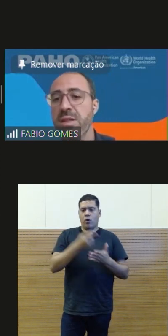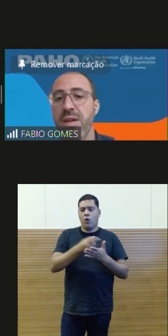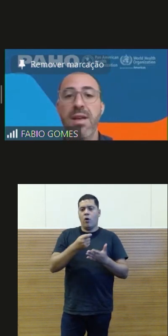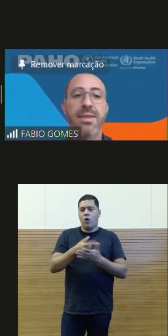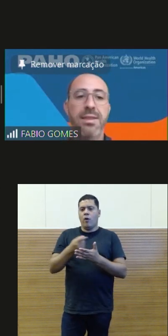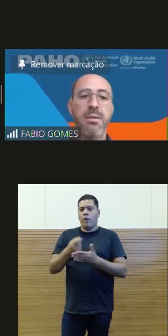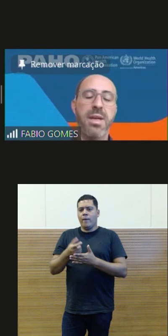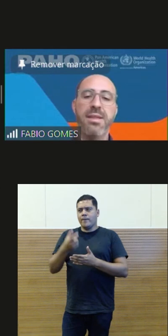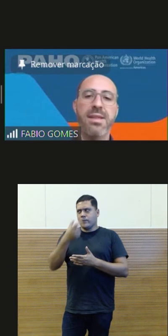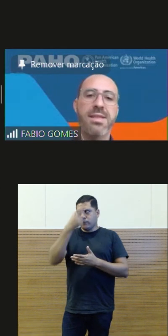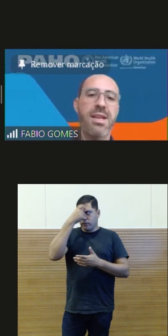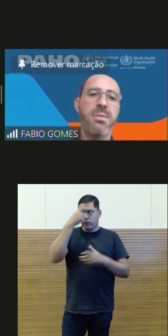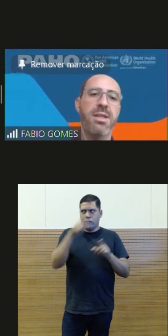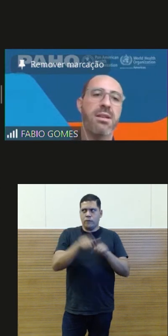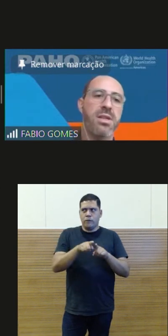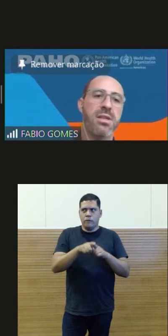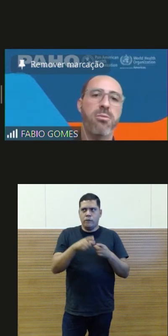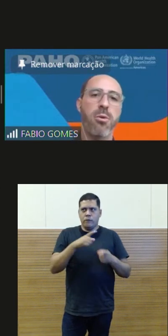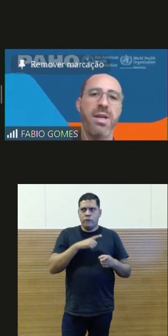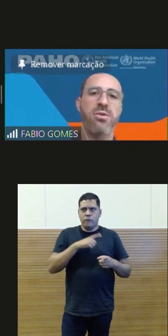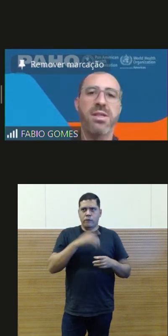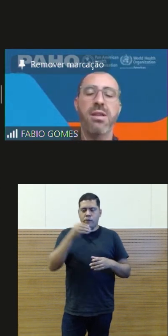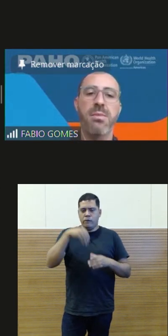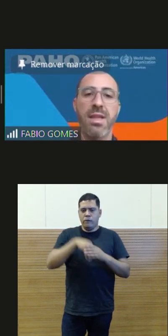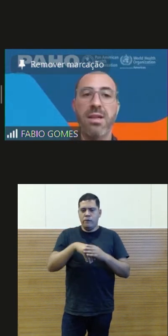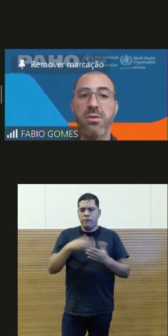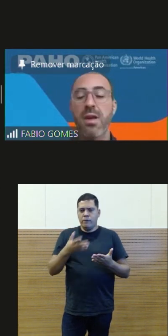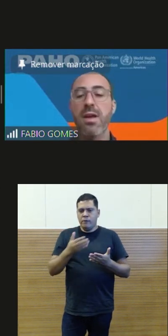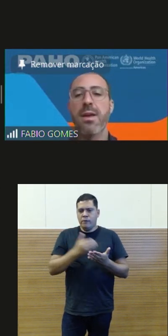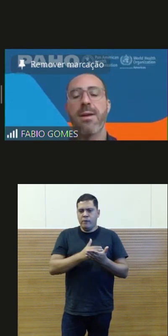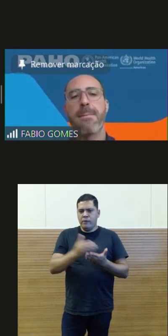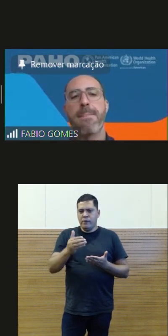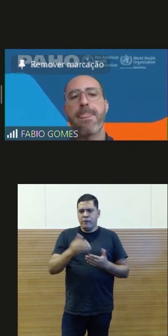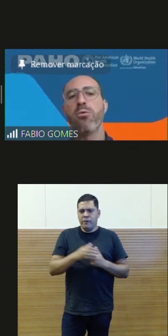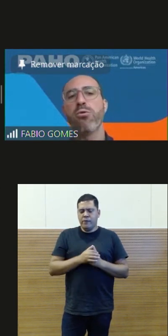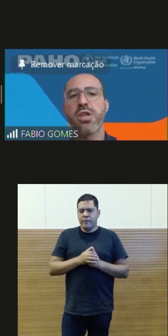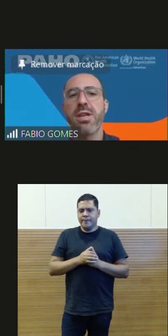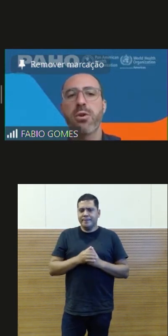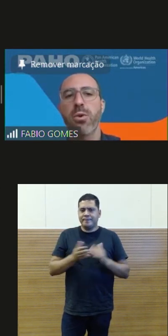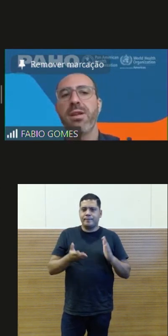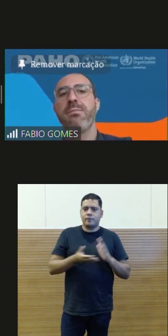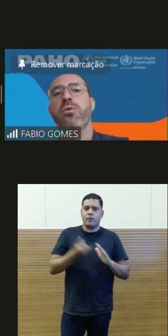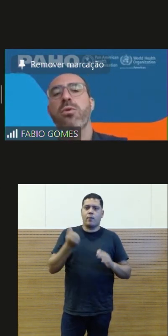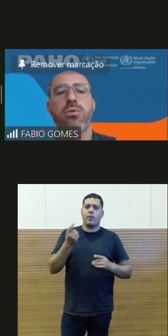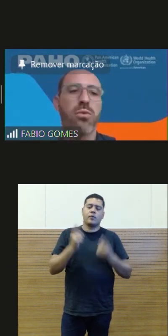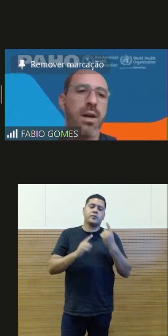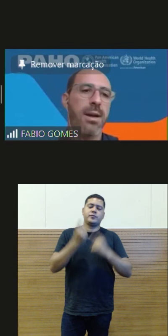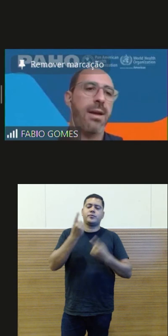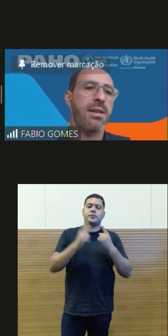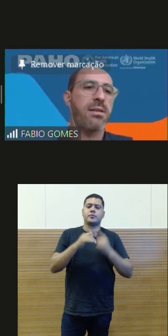persuading consumers in an unconscious way have to be eliminated. In